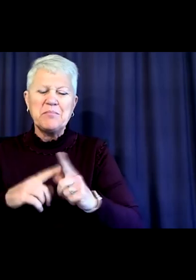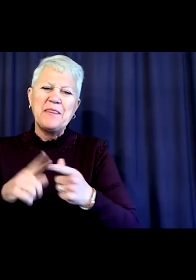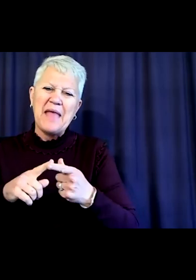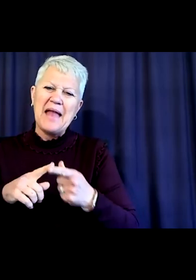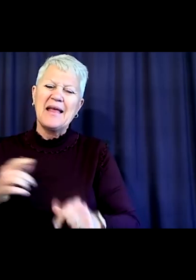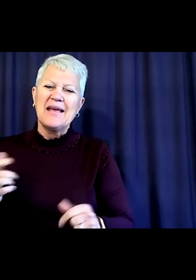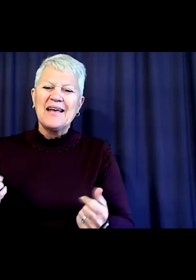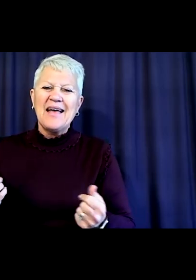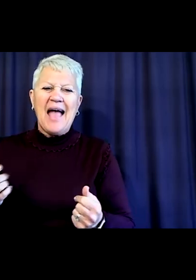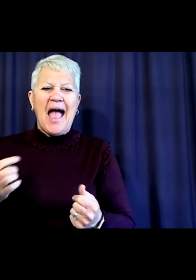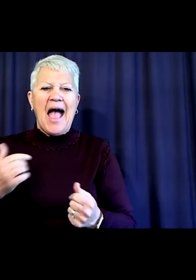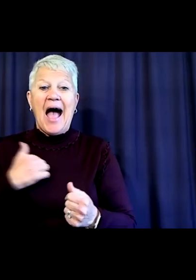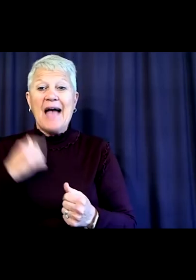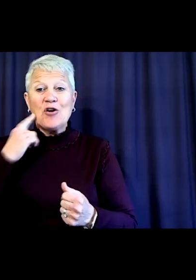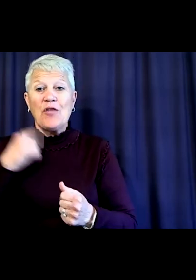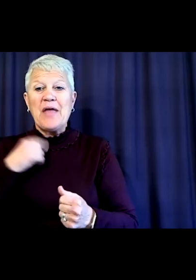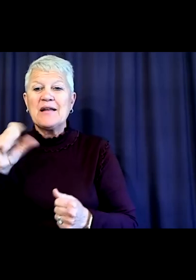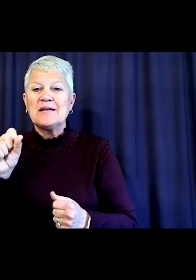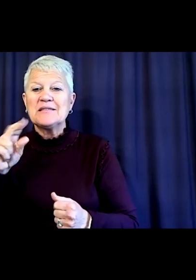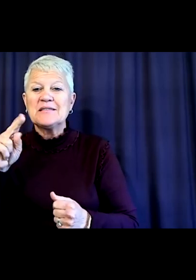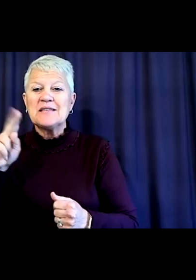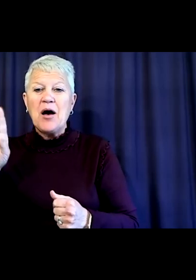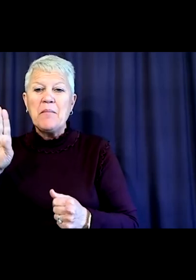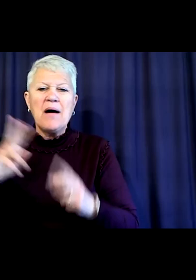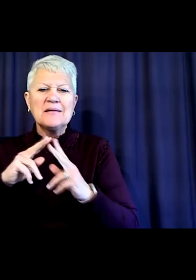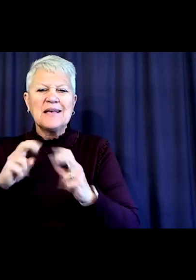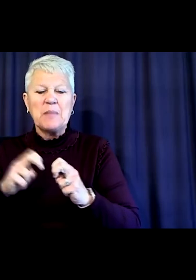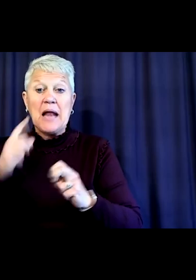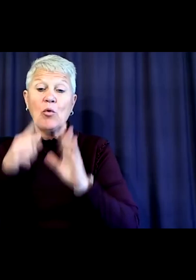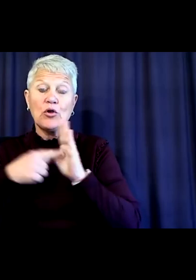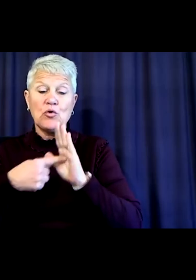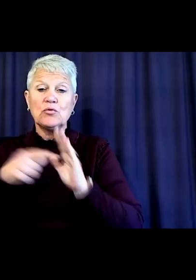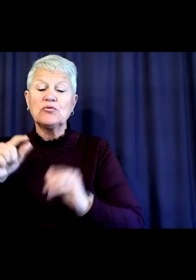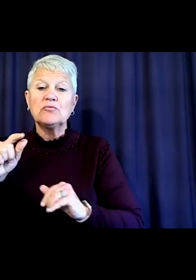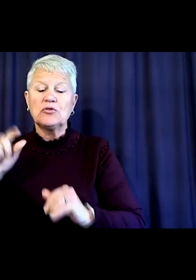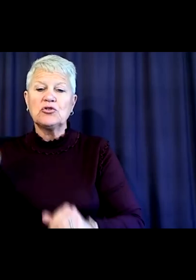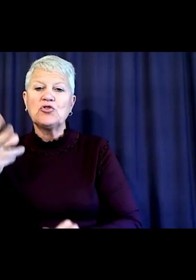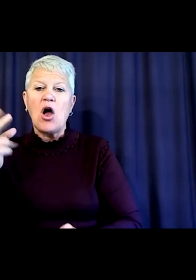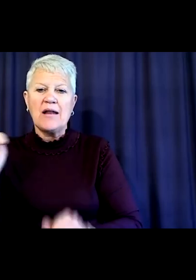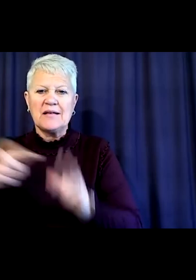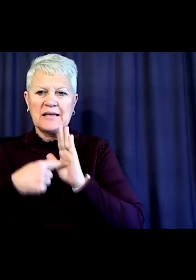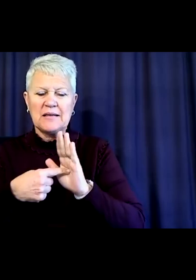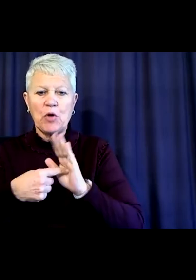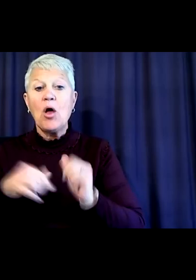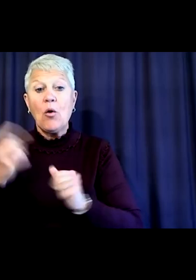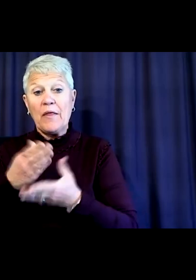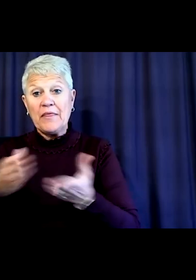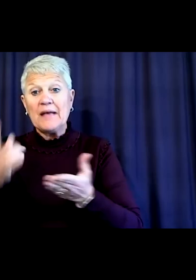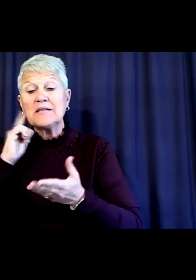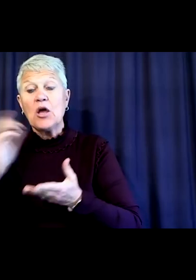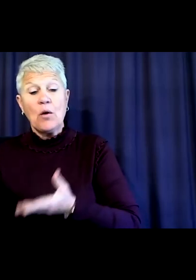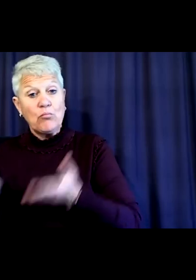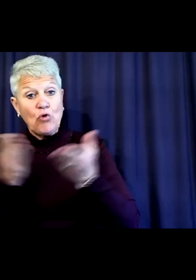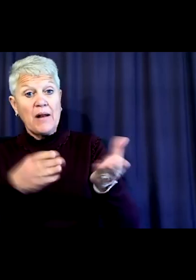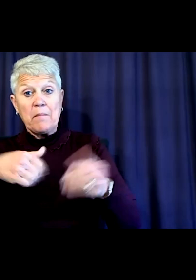call it about sub-assessment. Now, I'll use Sean as an example. One of the things I didn't show it today is that we brought him to assess him. We brought him